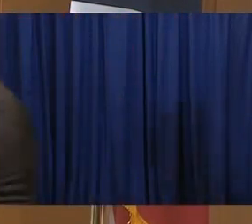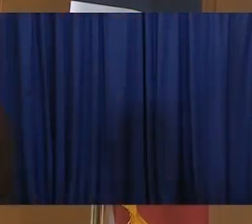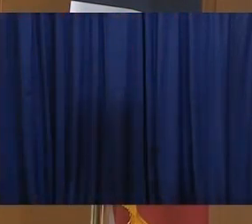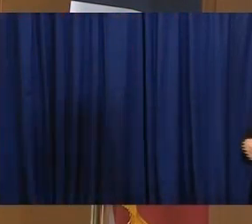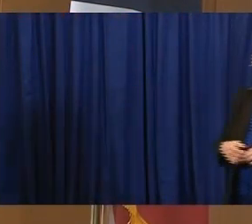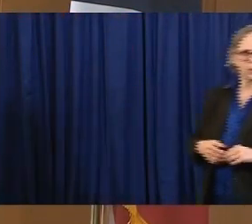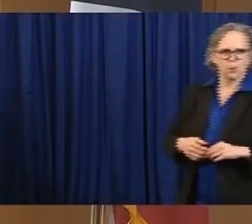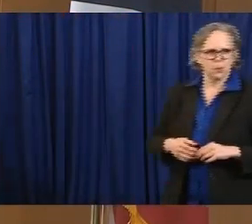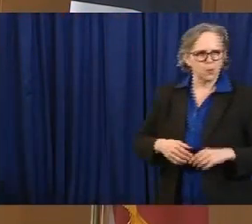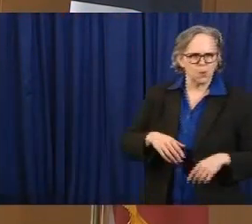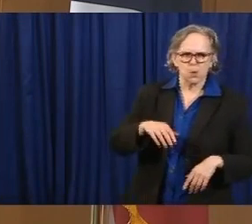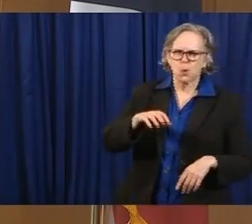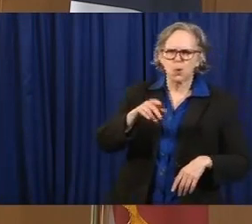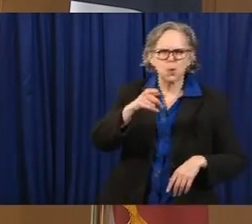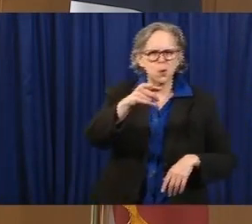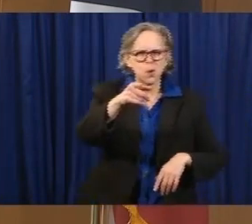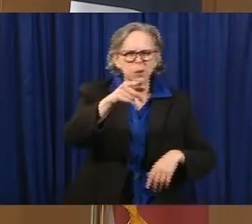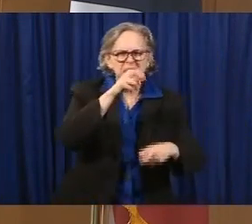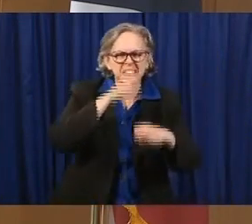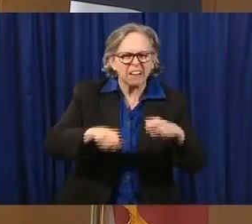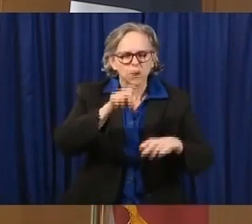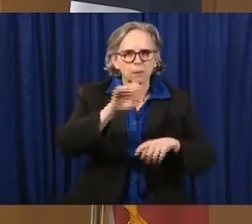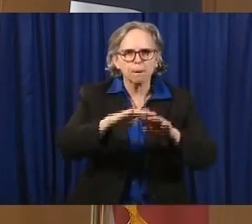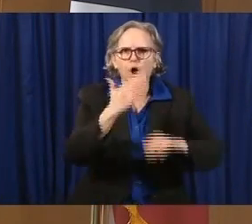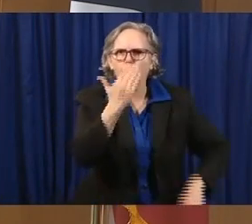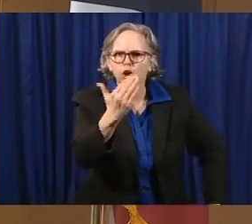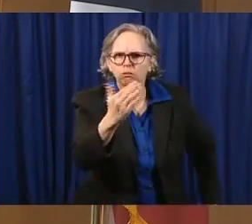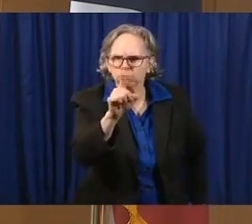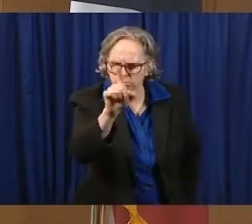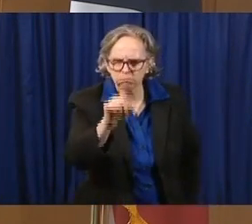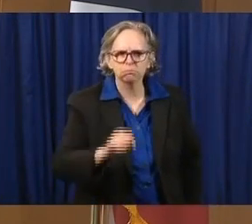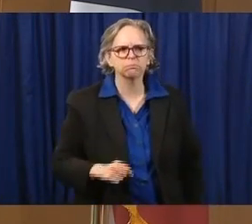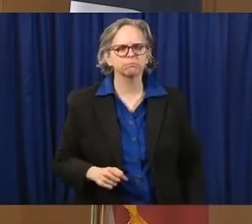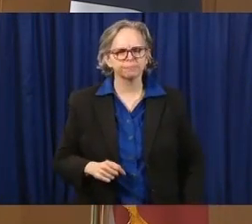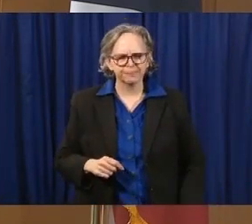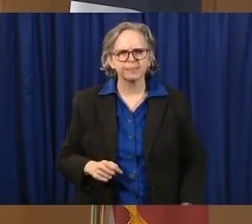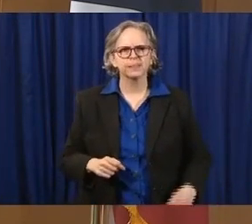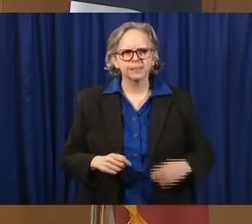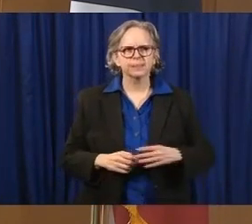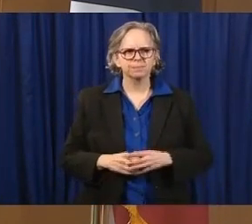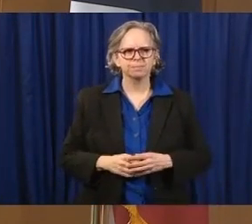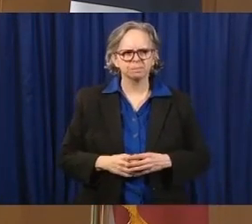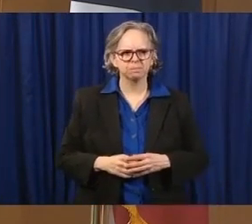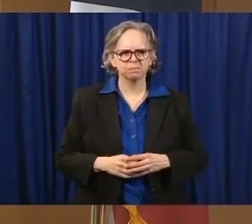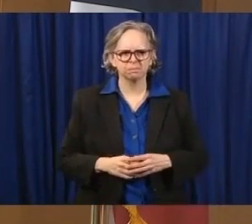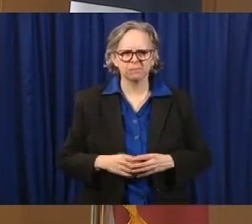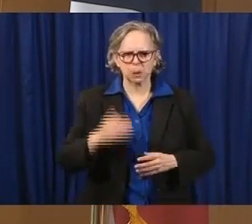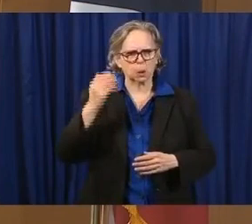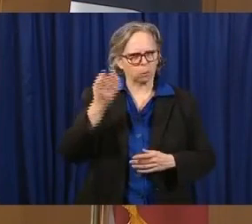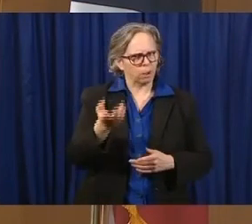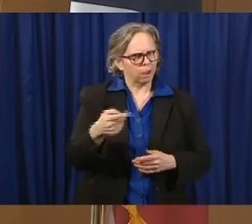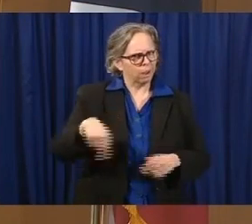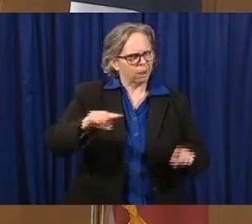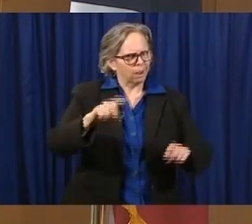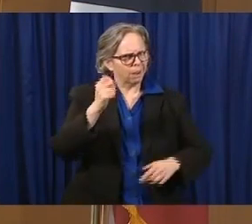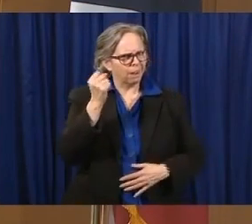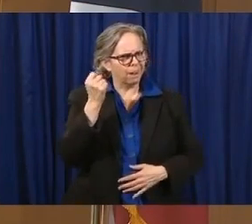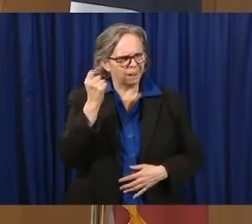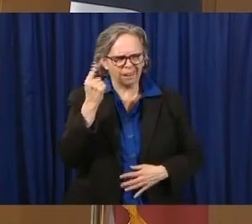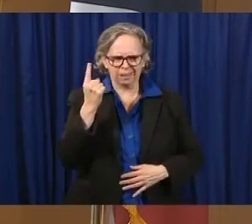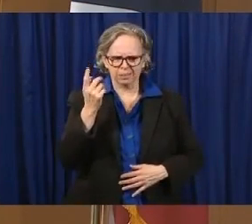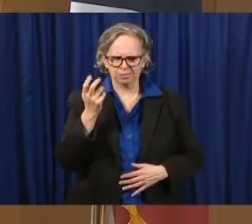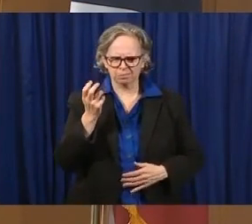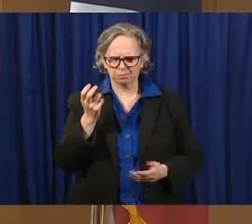I think that we all need to understand, and this is so hard to accept. You know, Ohioans